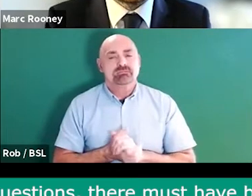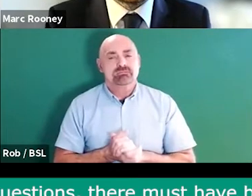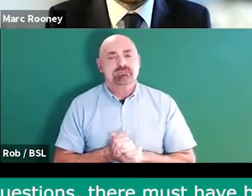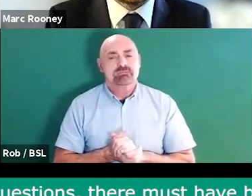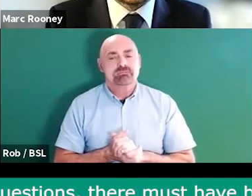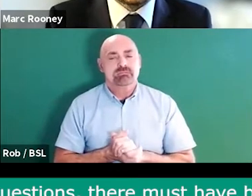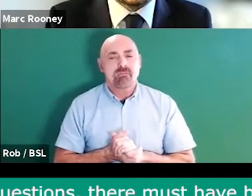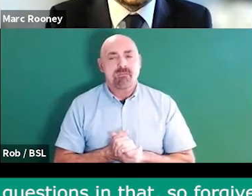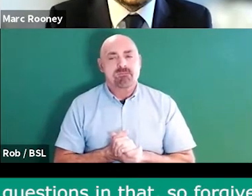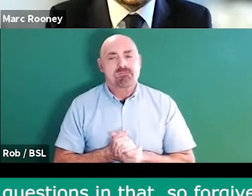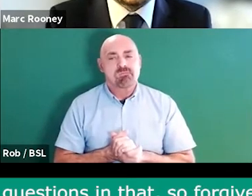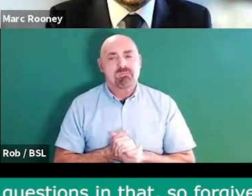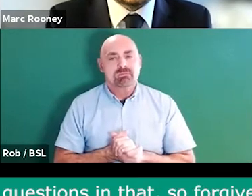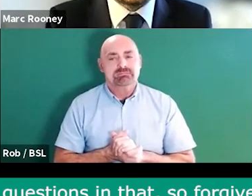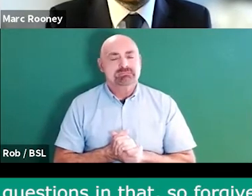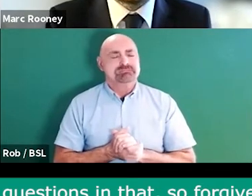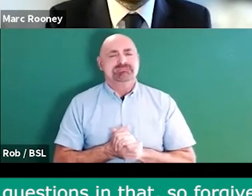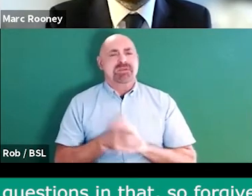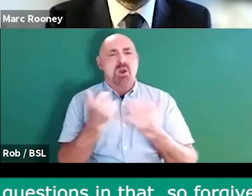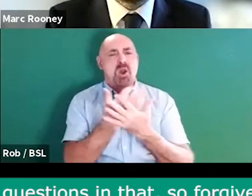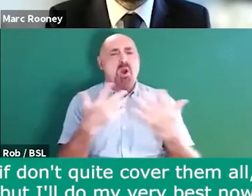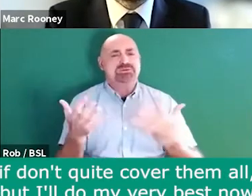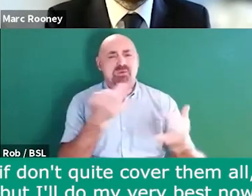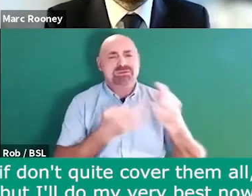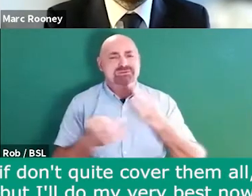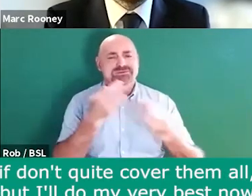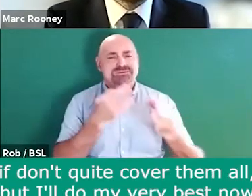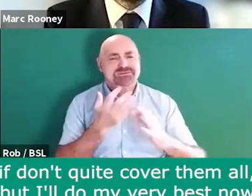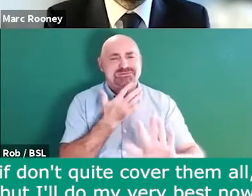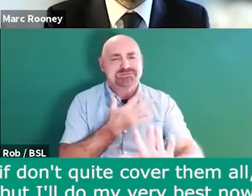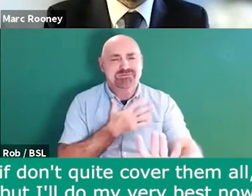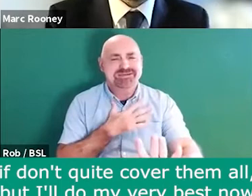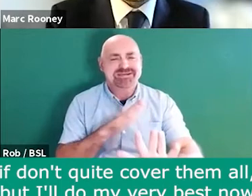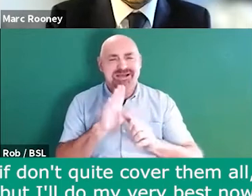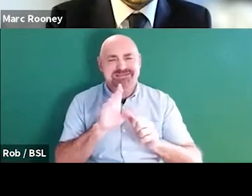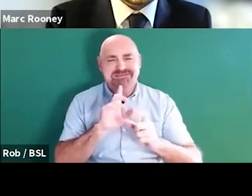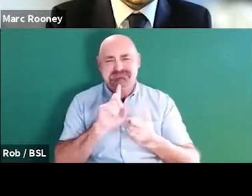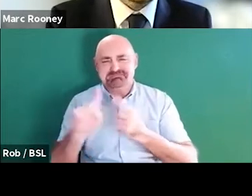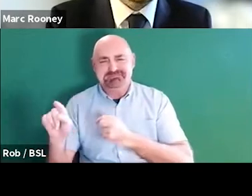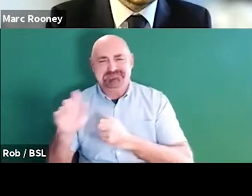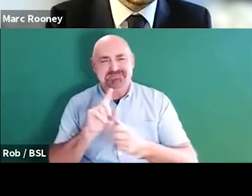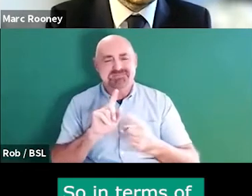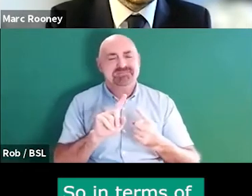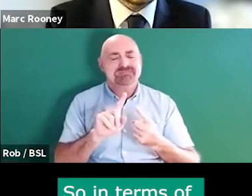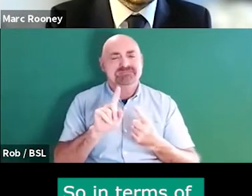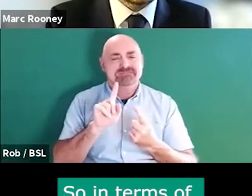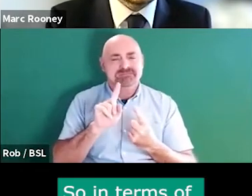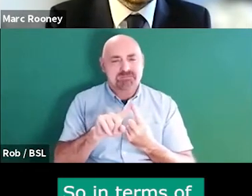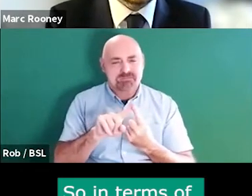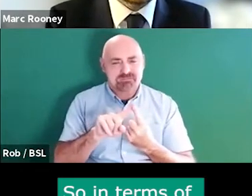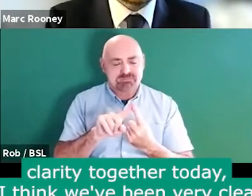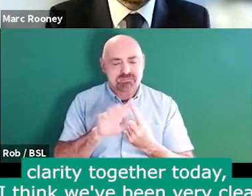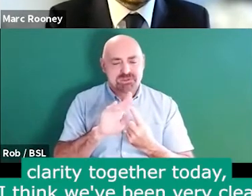Excellent set of questions. There must have been about 5 questions in that, Dina, so forgive me if I don't quite cover them all, but I'll do my very best now. So in terms